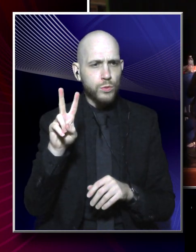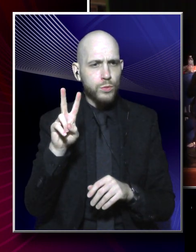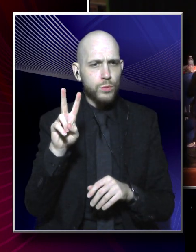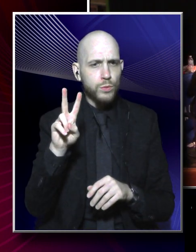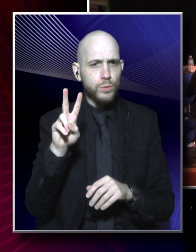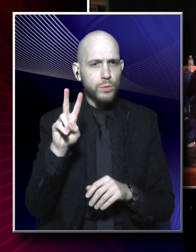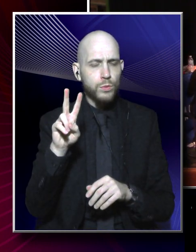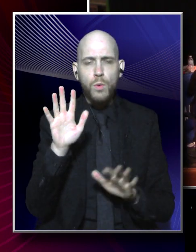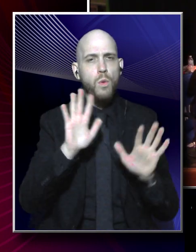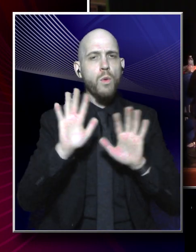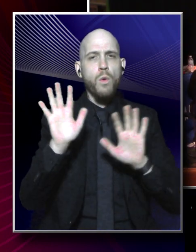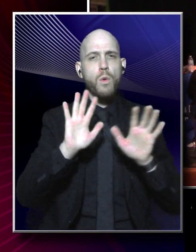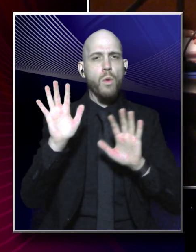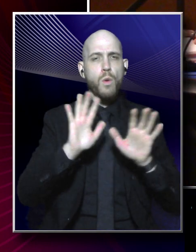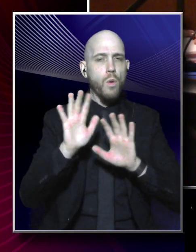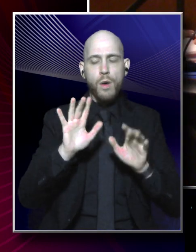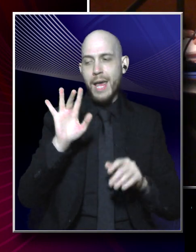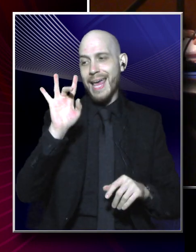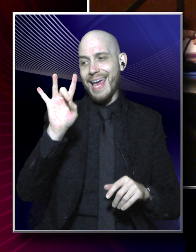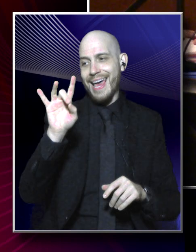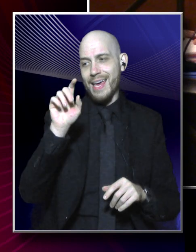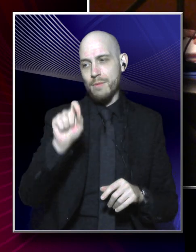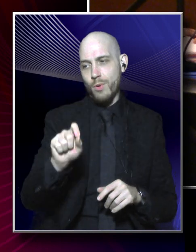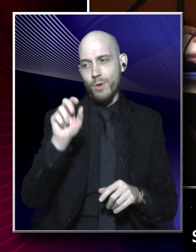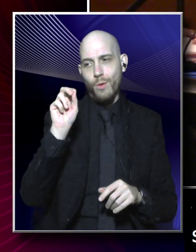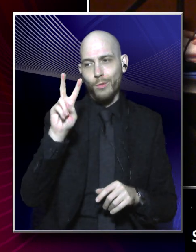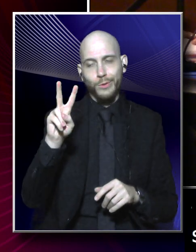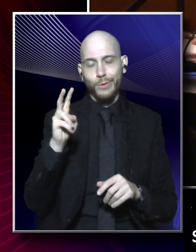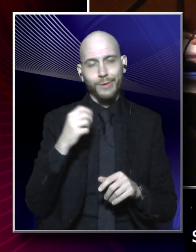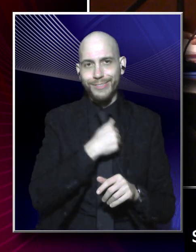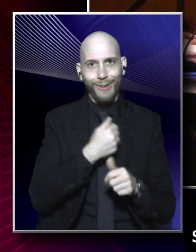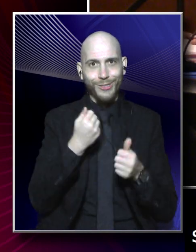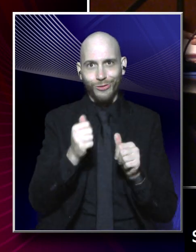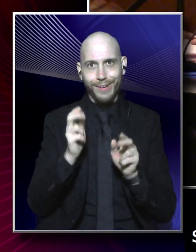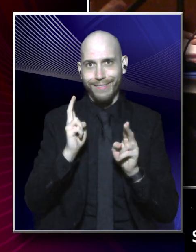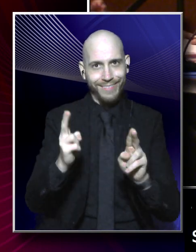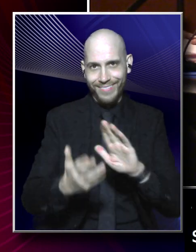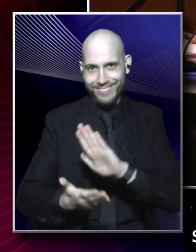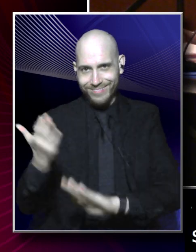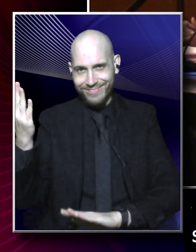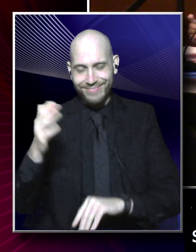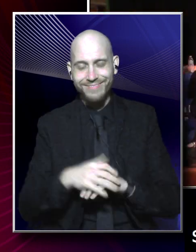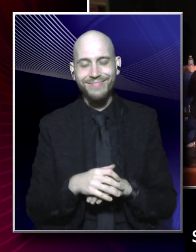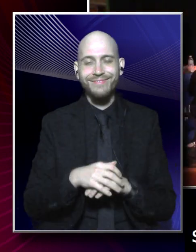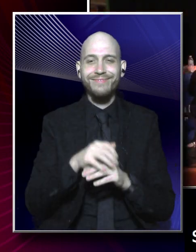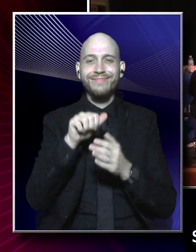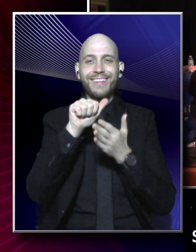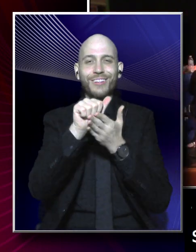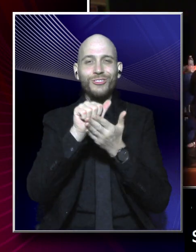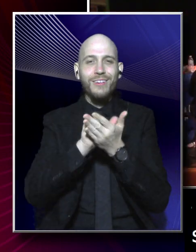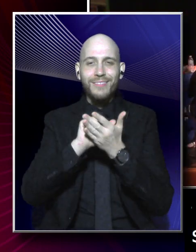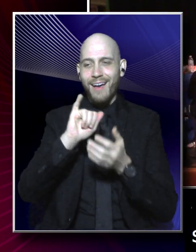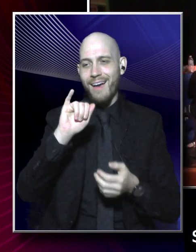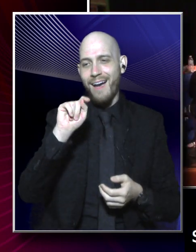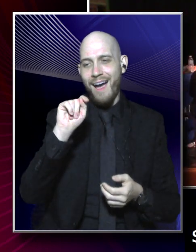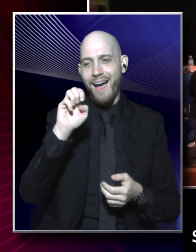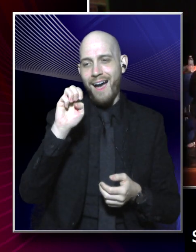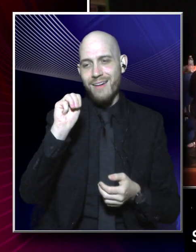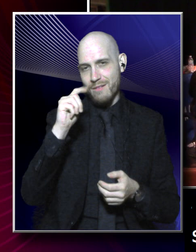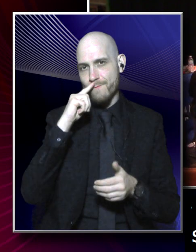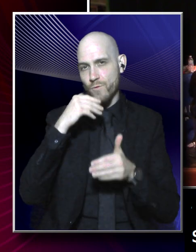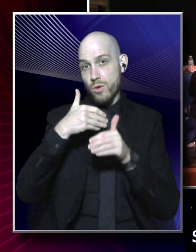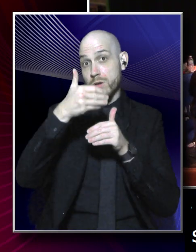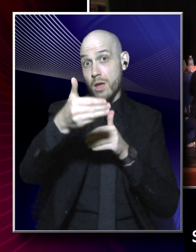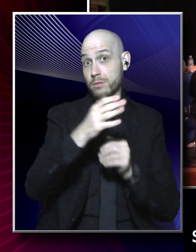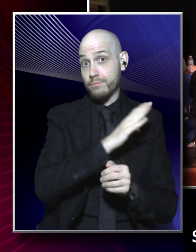sorry. Yep, Agenda. 8.02. You're right. Boy, I'm trying to get there. Agenda items for the next board meeting. Anything